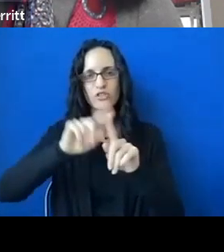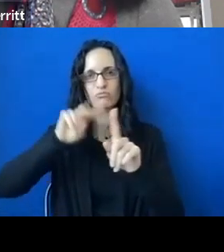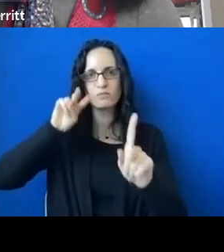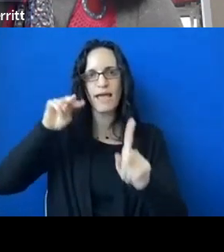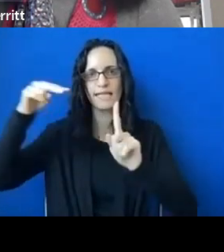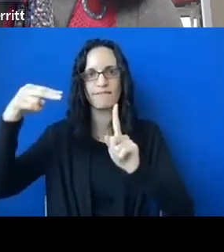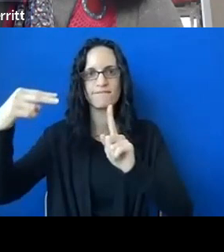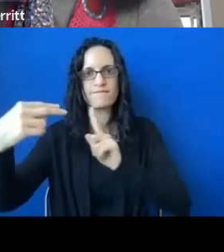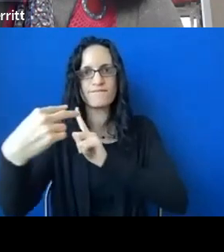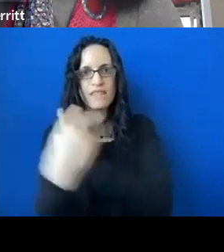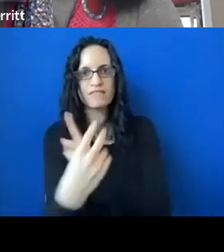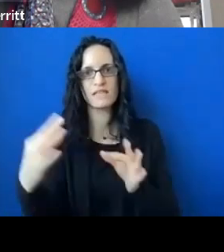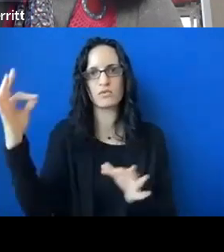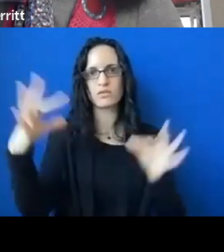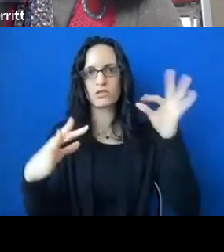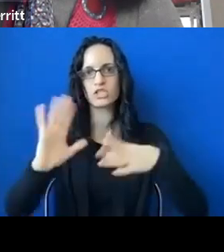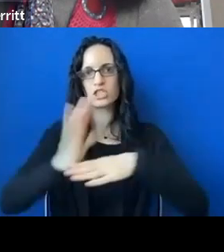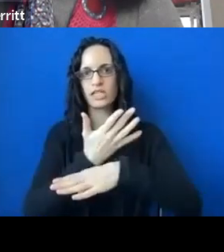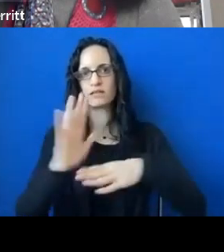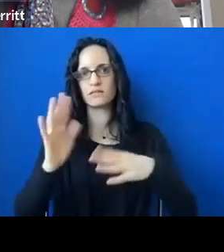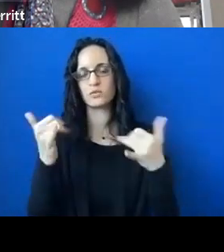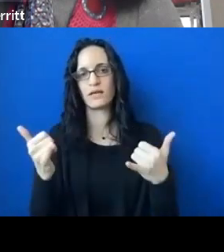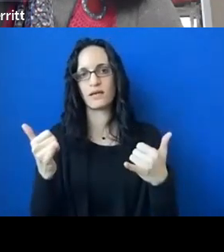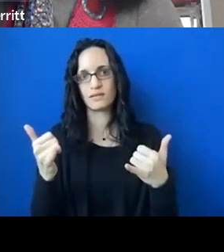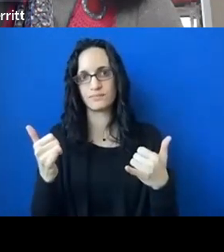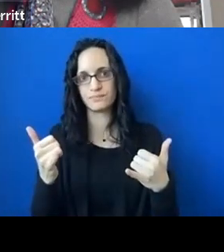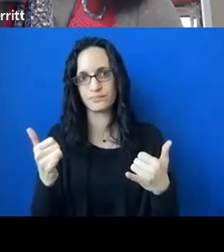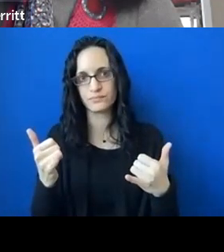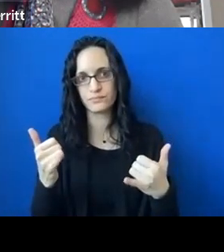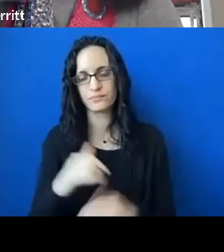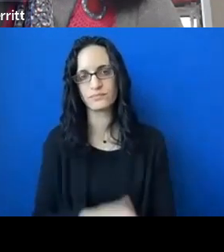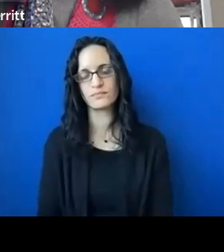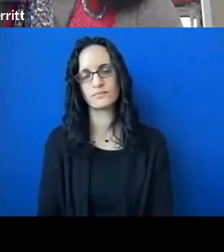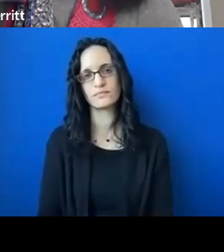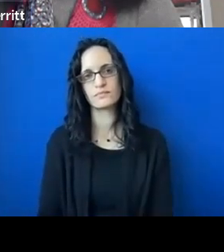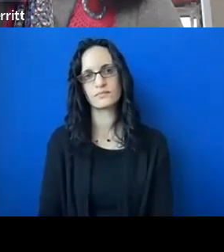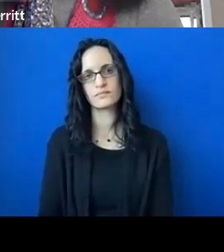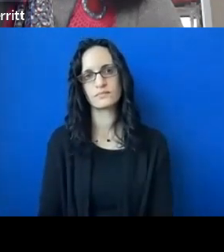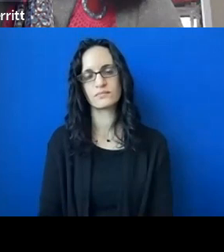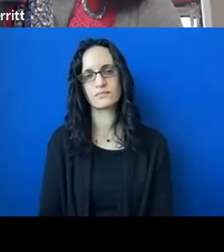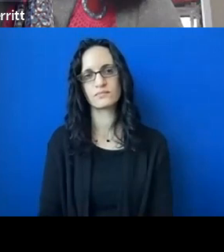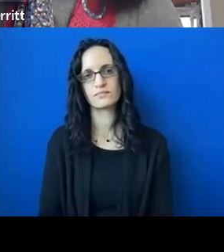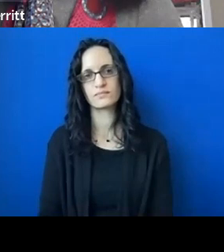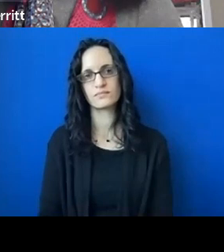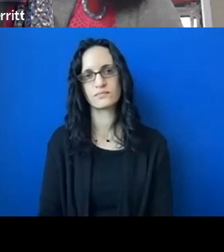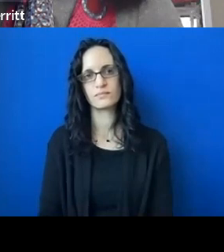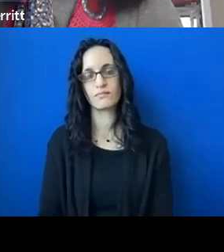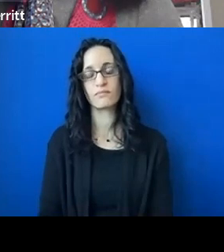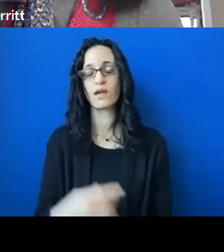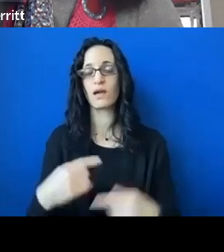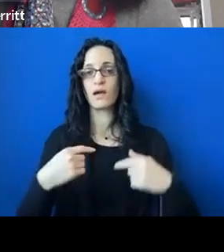brought to the forefront today in particular. With that, I continue to